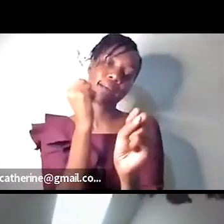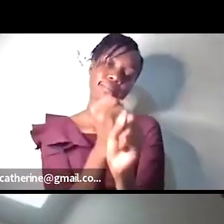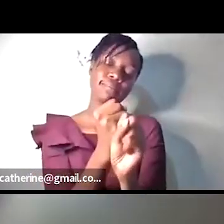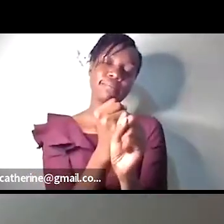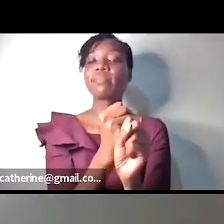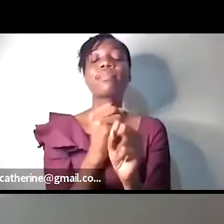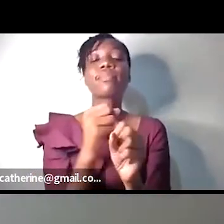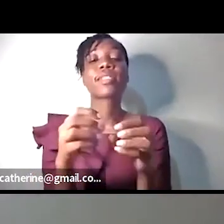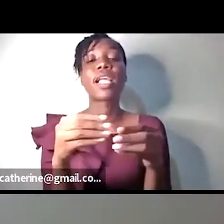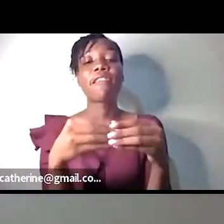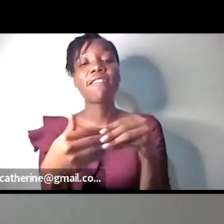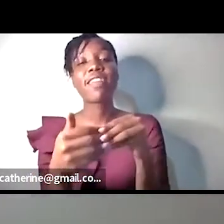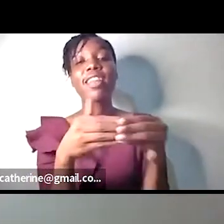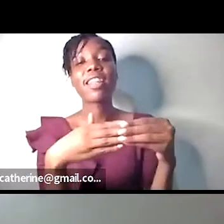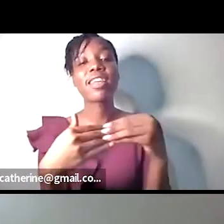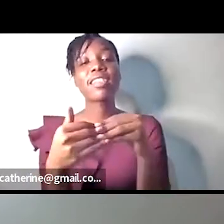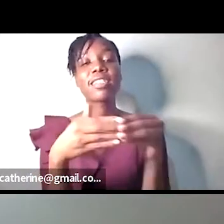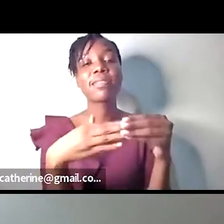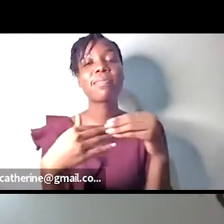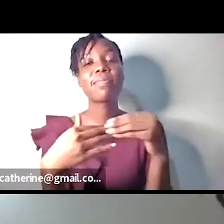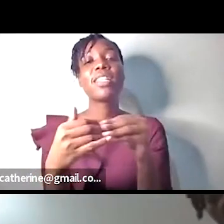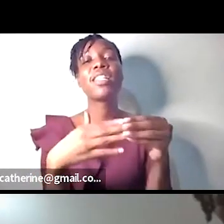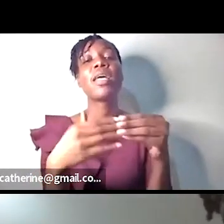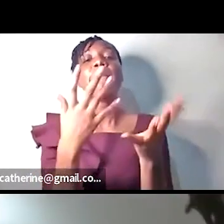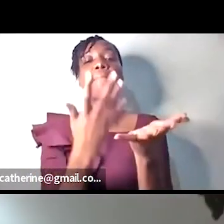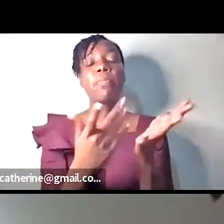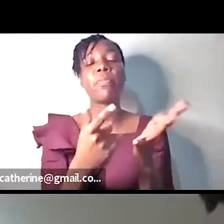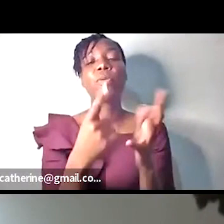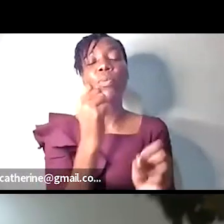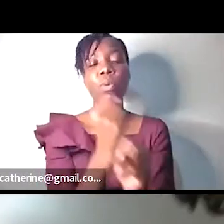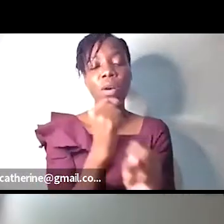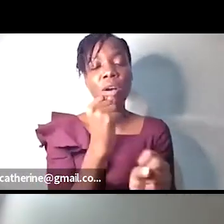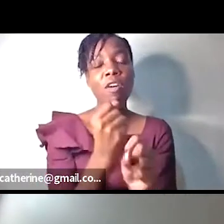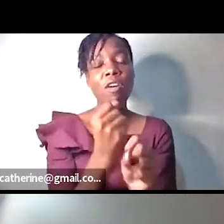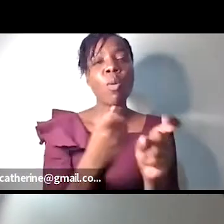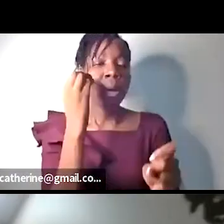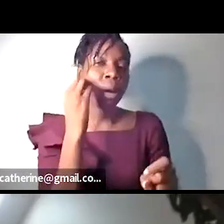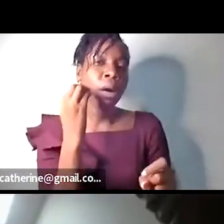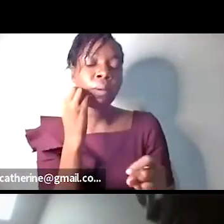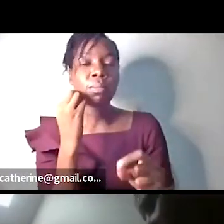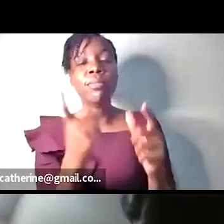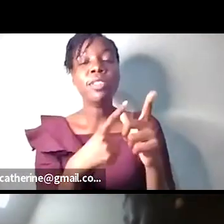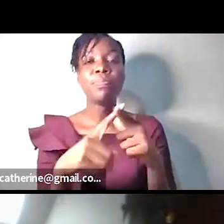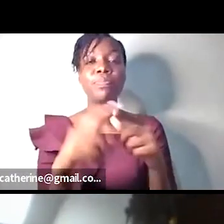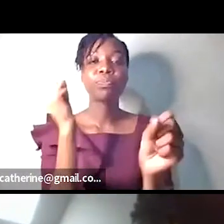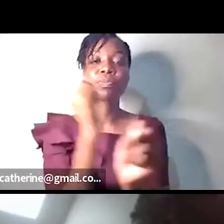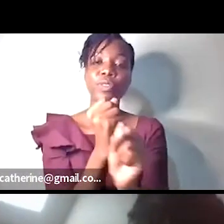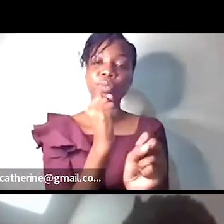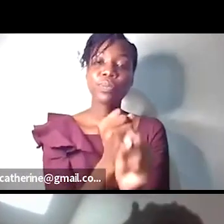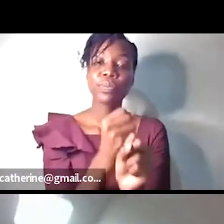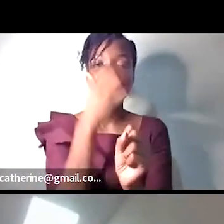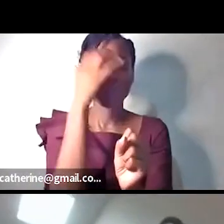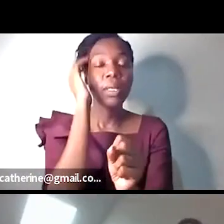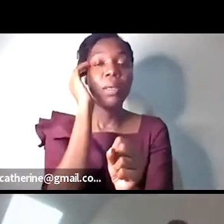flexible arrangement, you work from home, you see your home and you work as well, I think that will